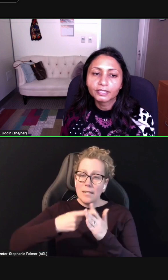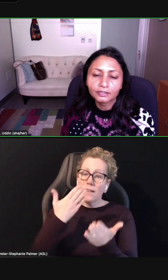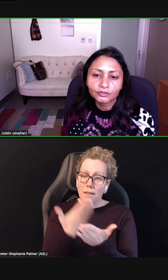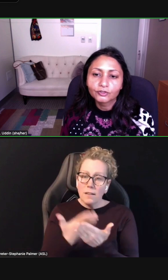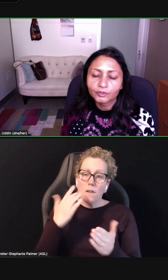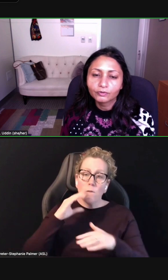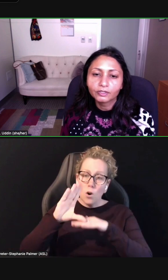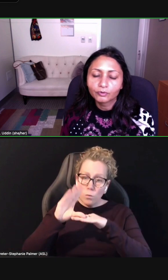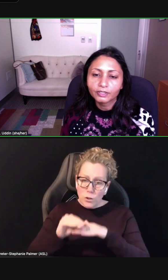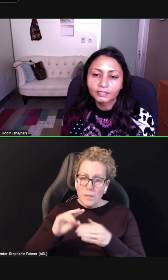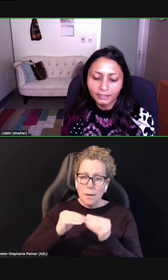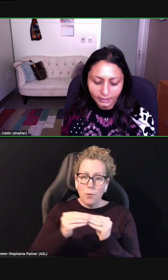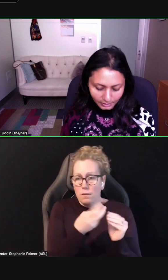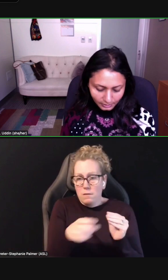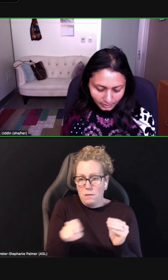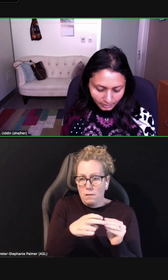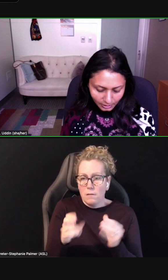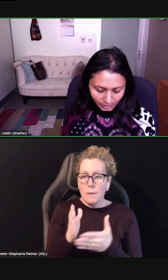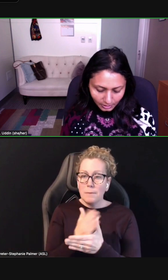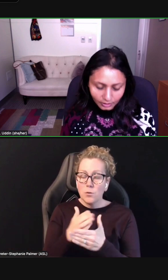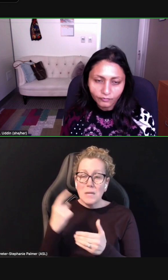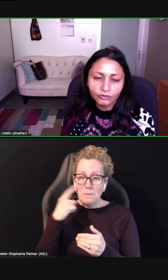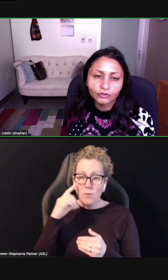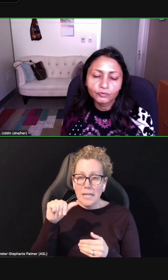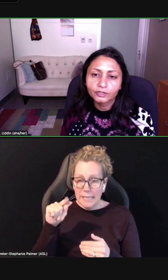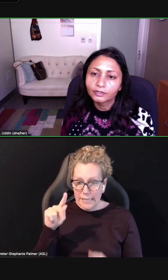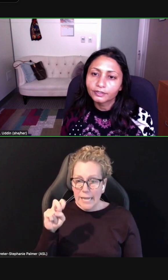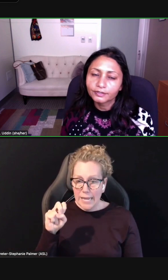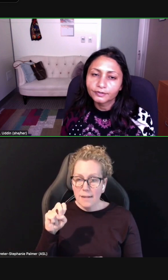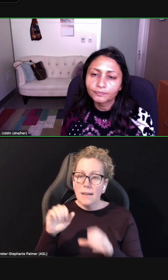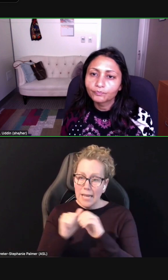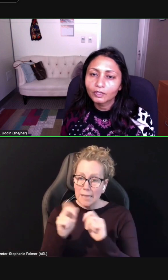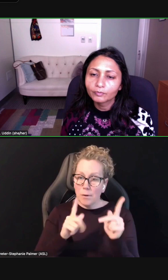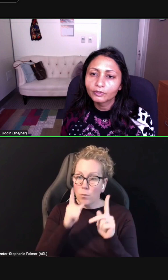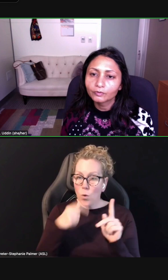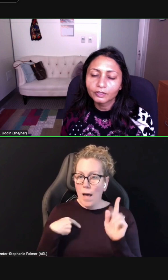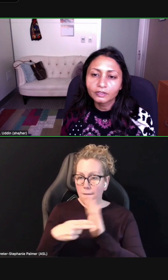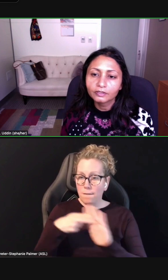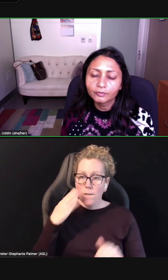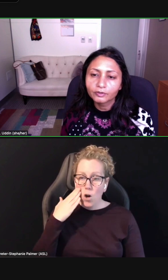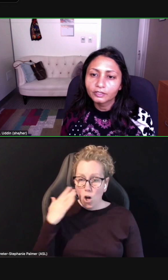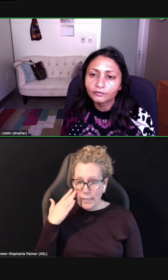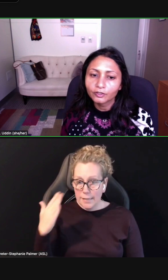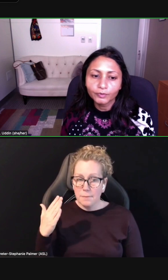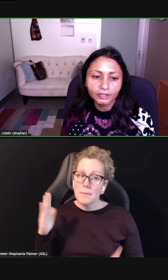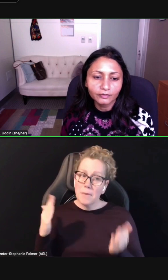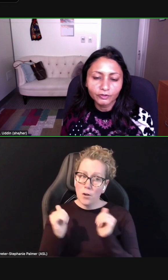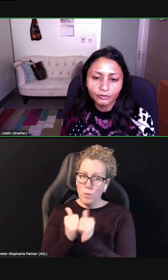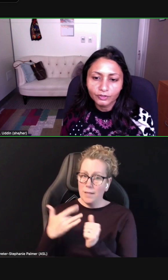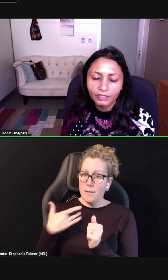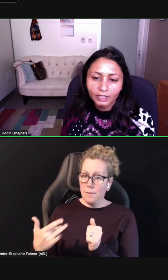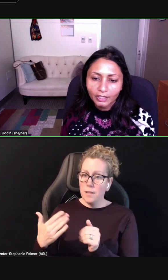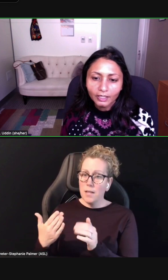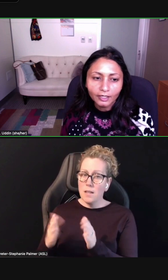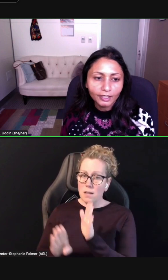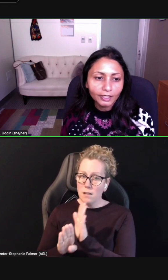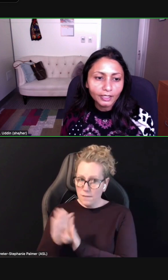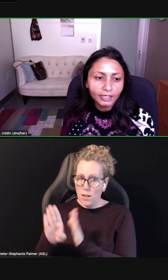of transitions between brain states in the individuals with autism compared with typically developing